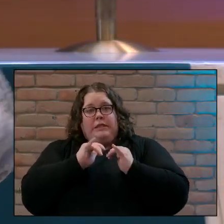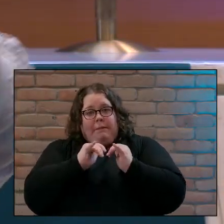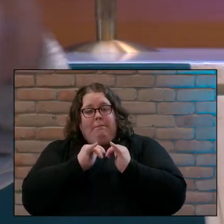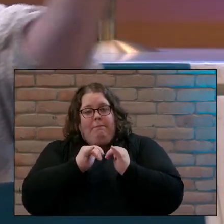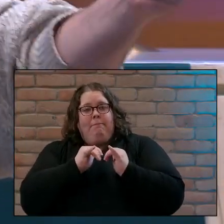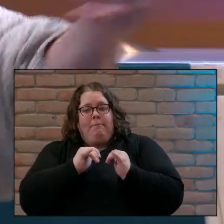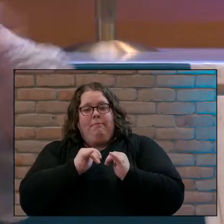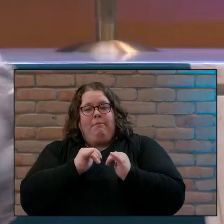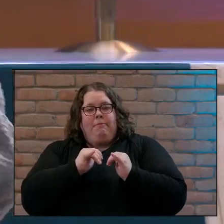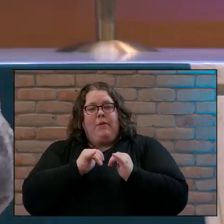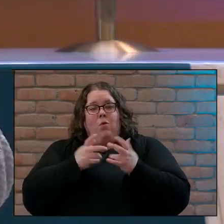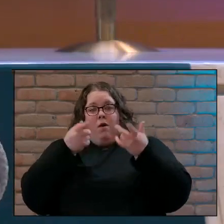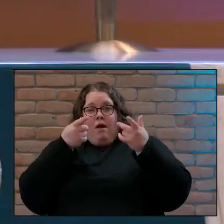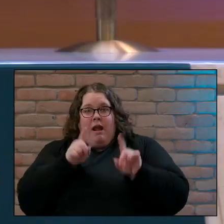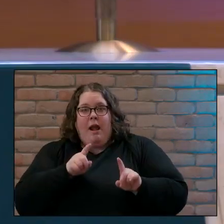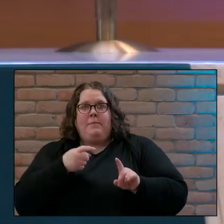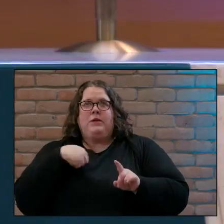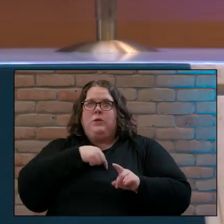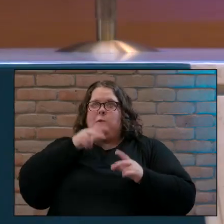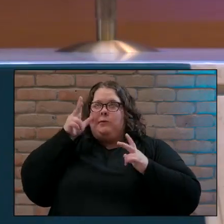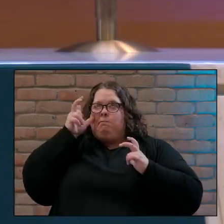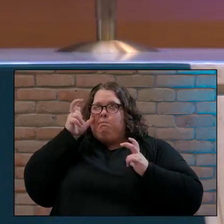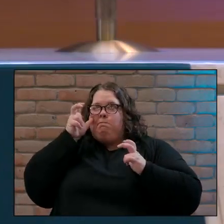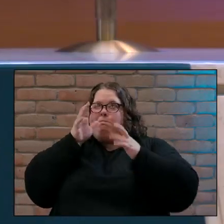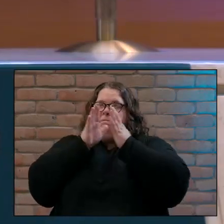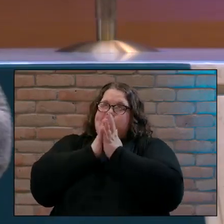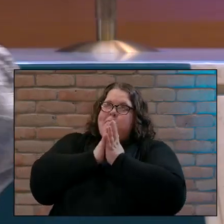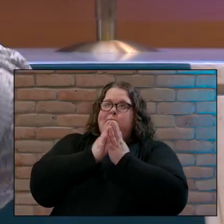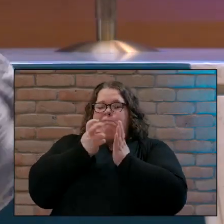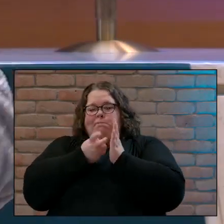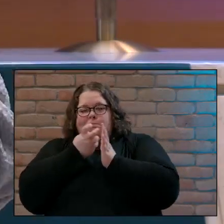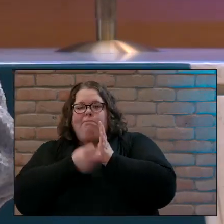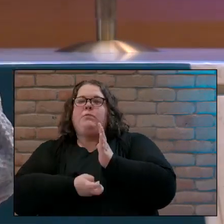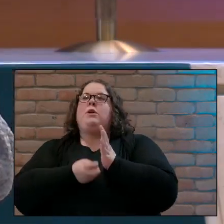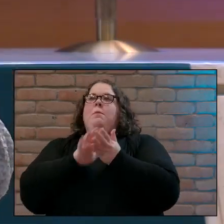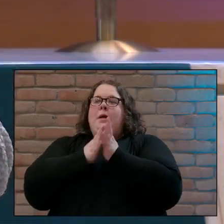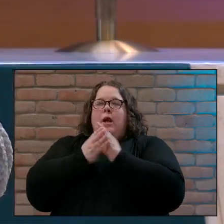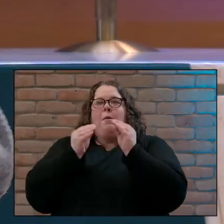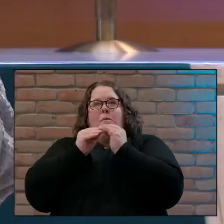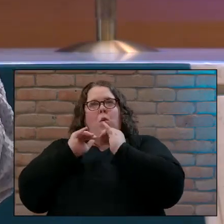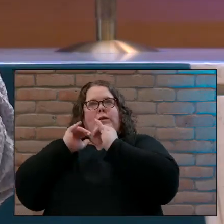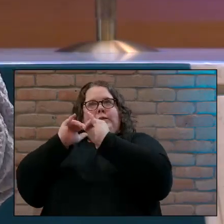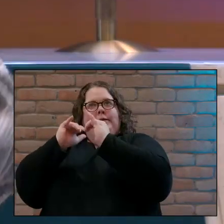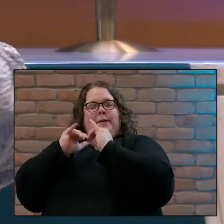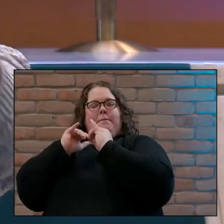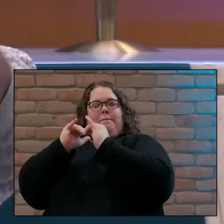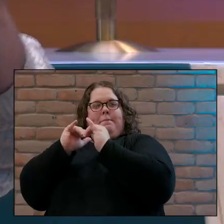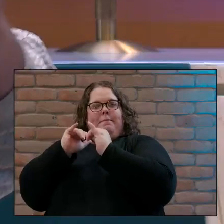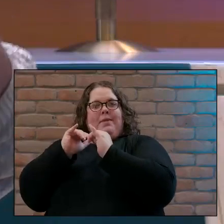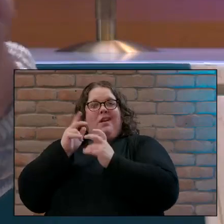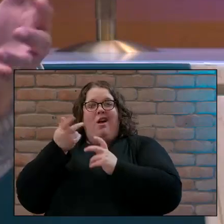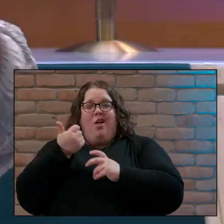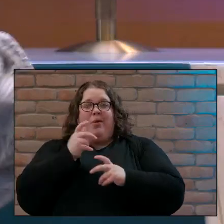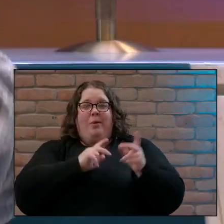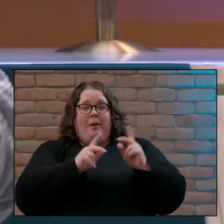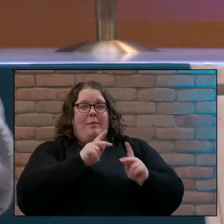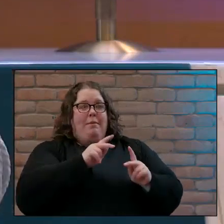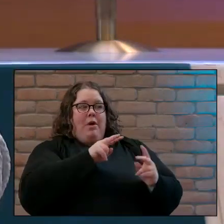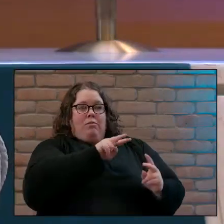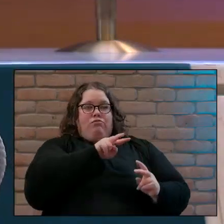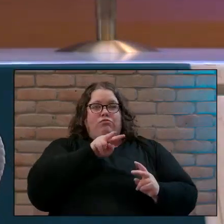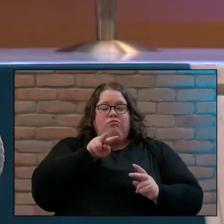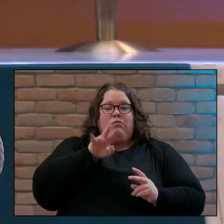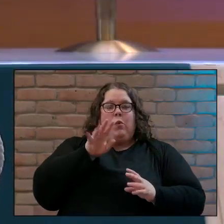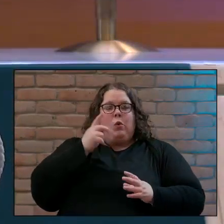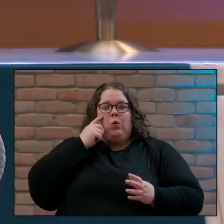so that we can become more and more like him. And ultimately, others will see that in you. And our prayer is that it gives you an opportunity to invite them